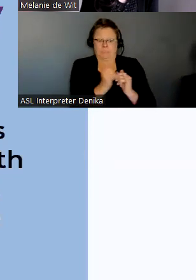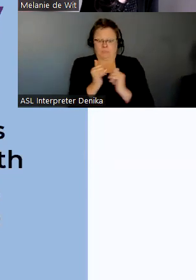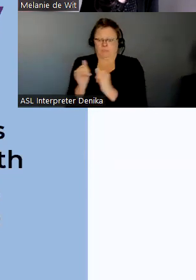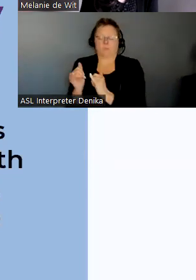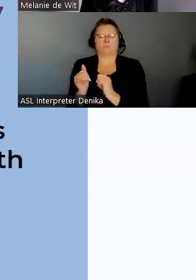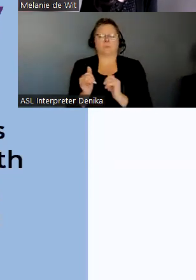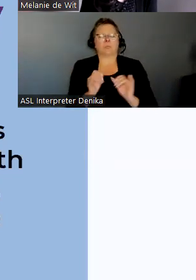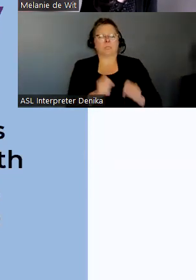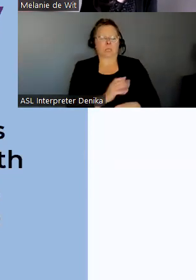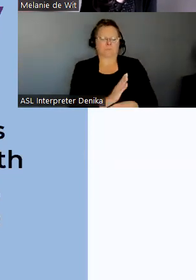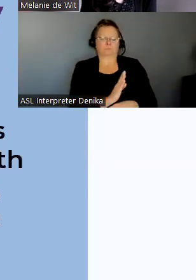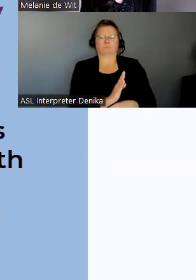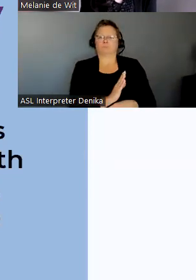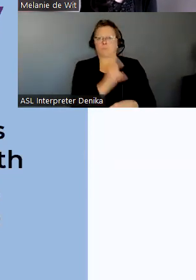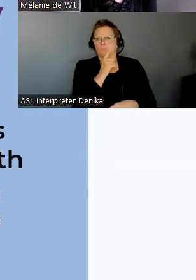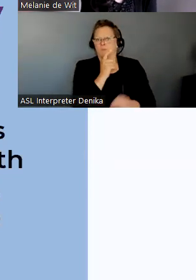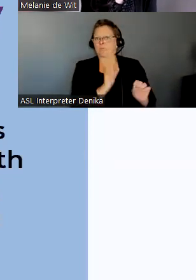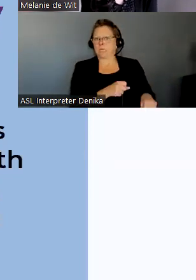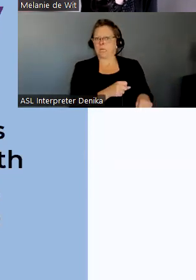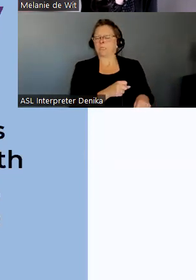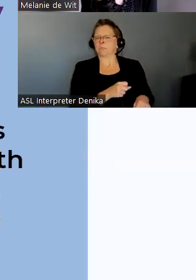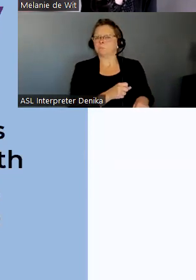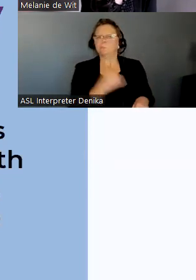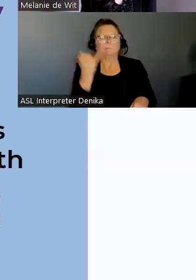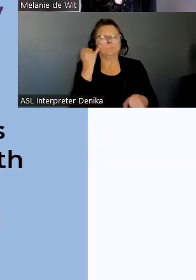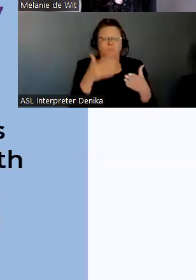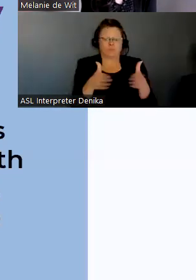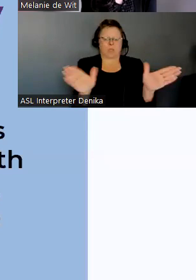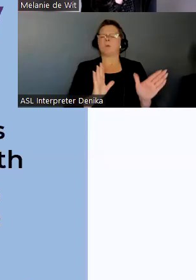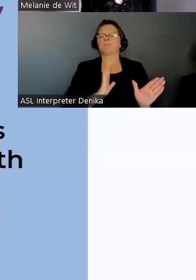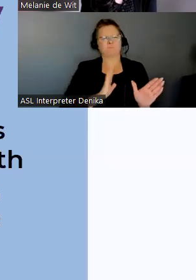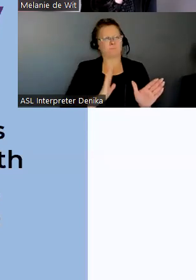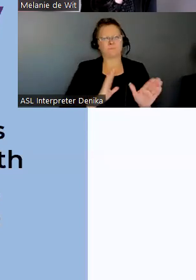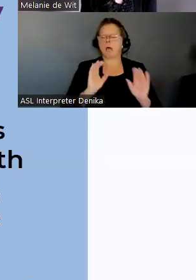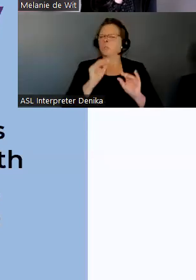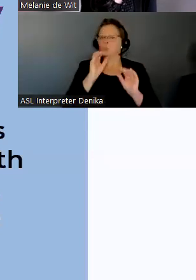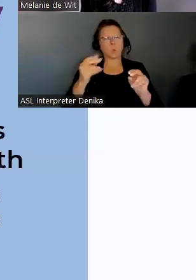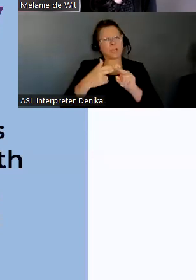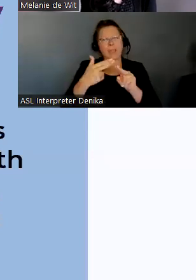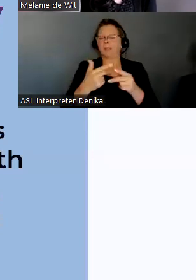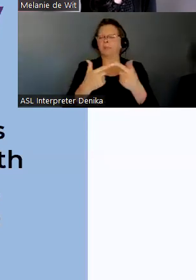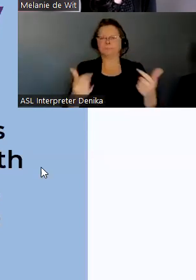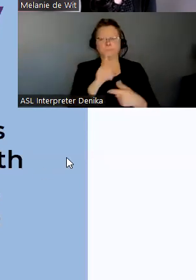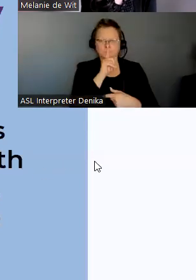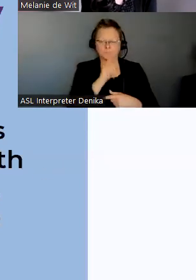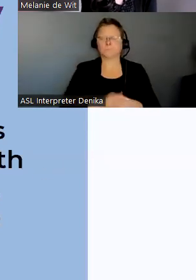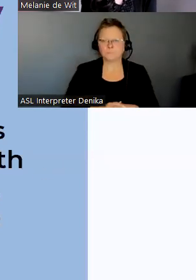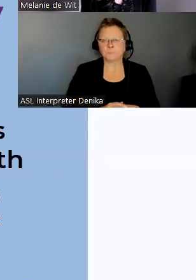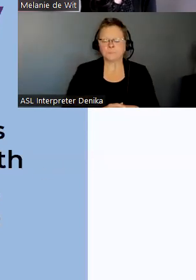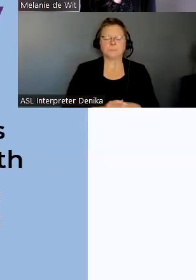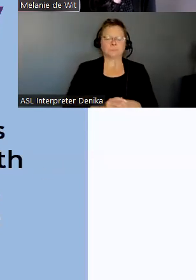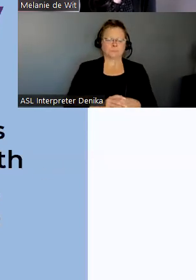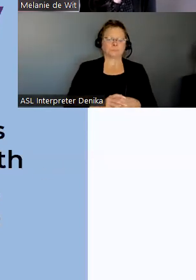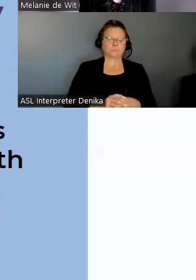things on a general sense that has a question, then we'd be able to better respond to that in a better way through our presenter